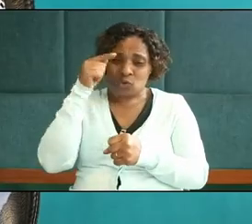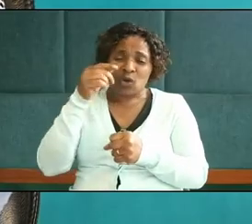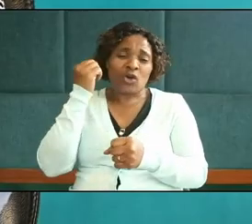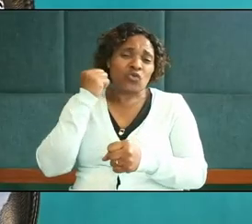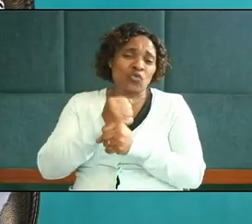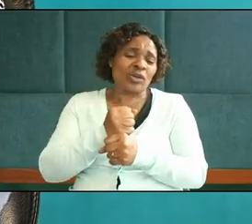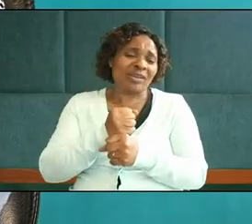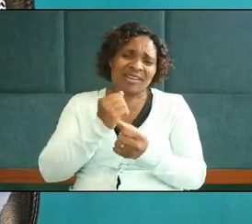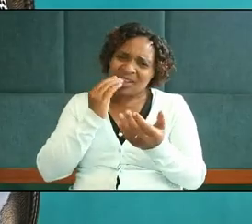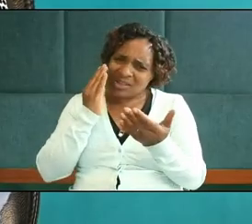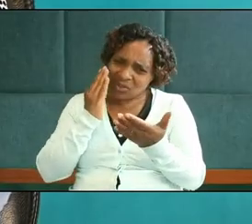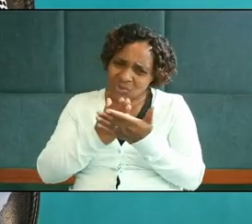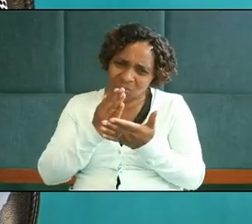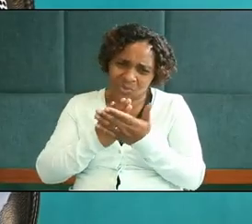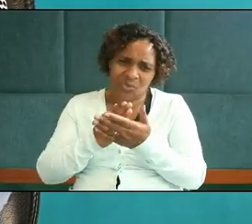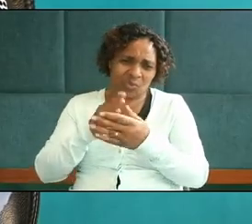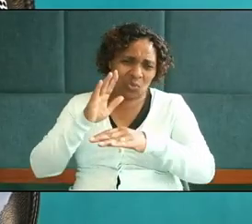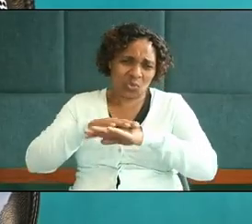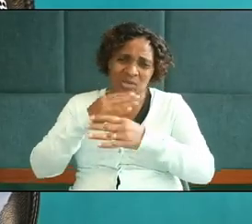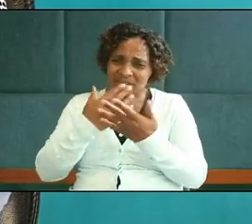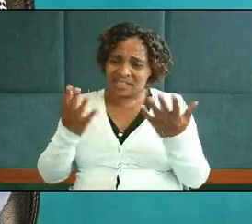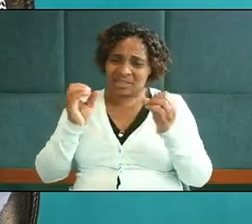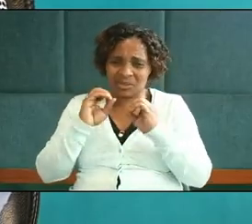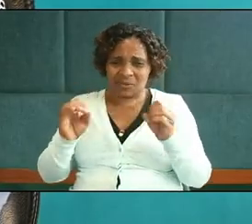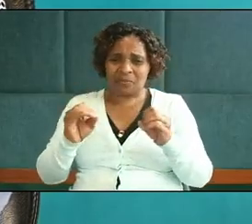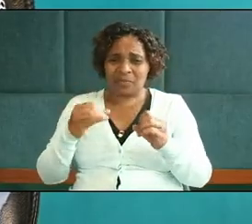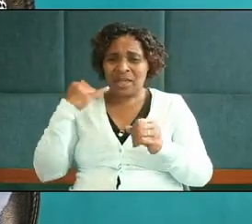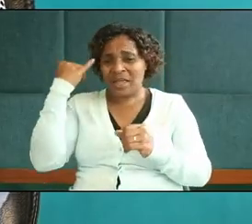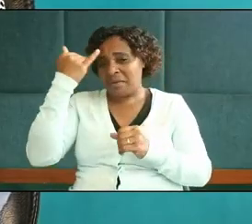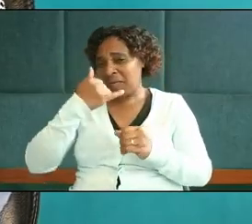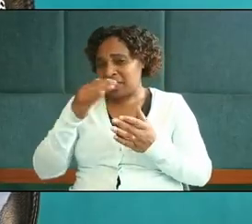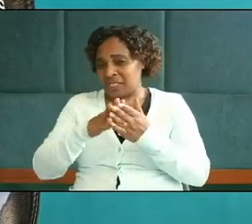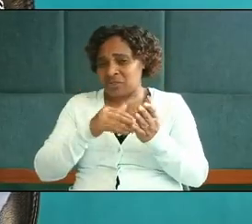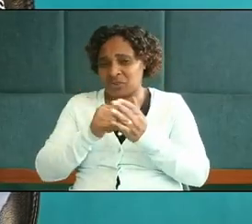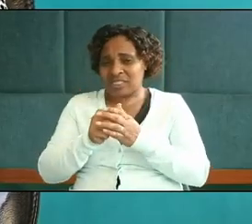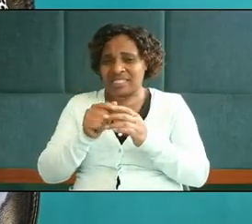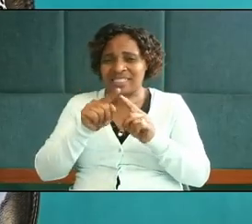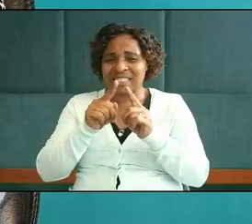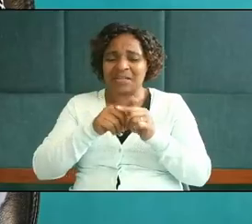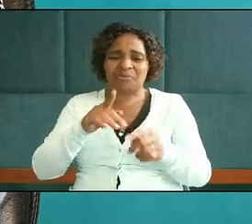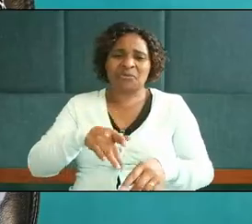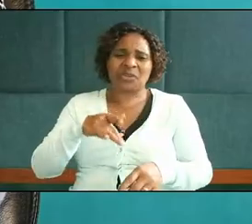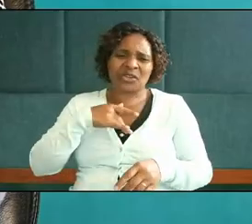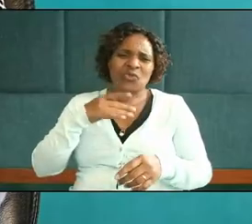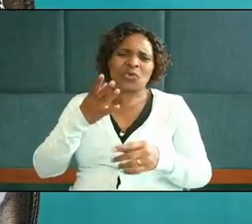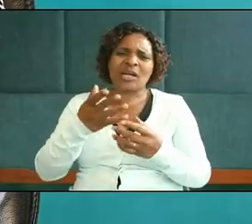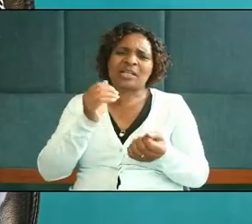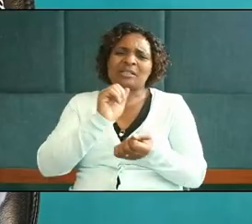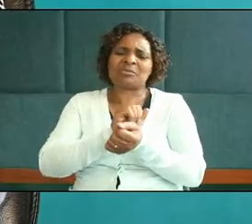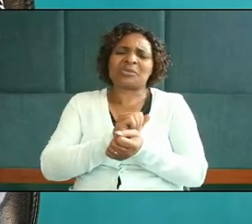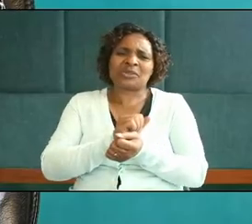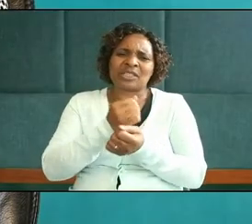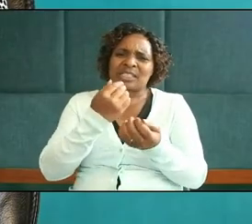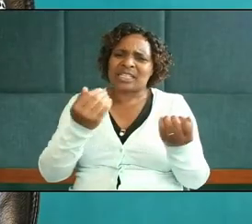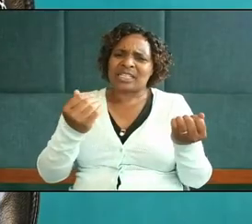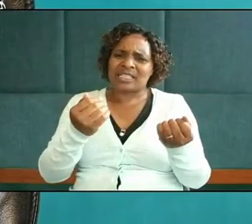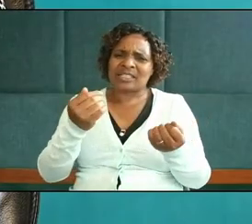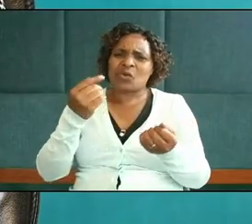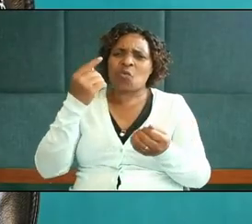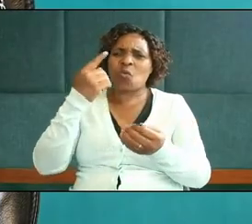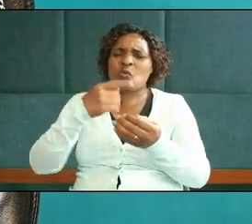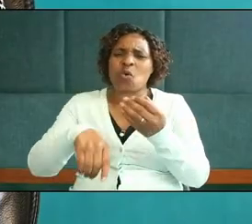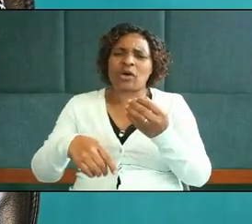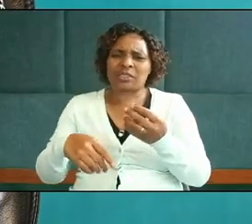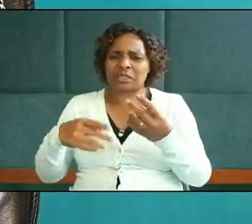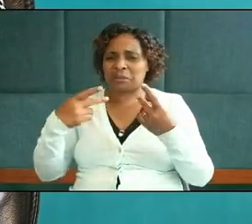have been his public image. And the second thing would have been, he just, you know that feeling as a parent, you're disciplining your child, but you're like, oh no, what will they think